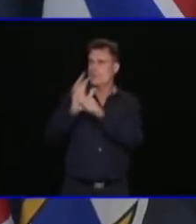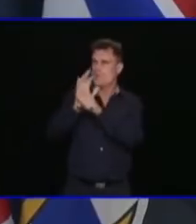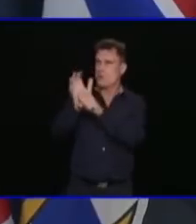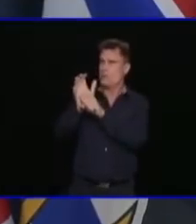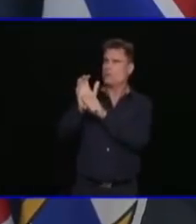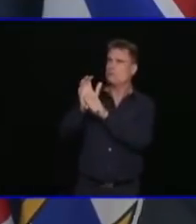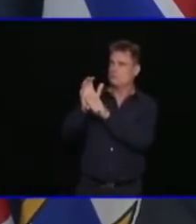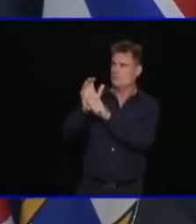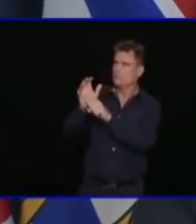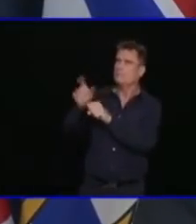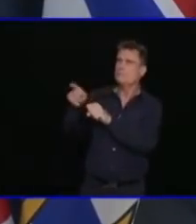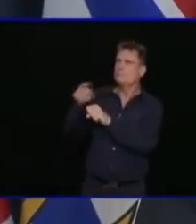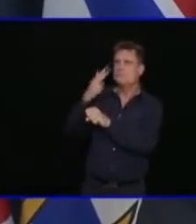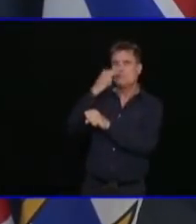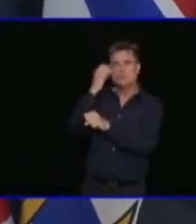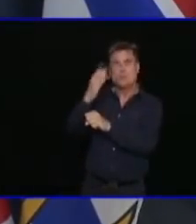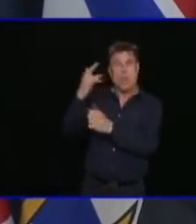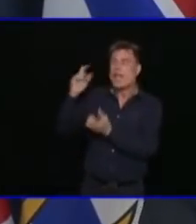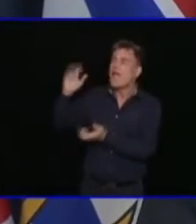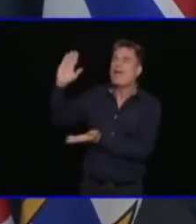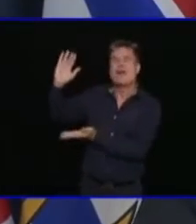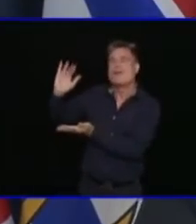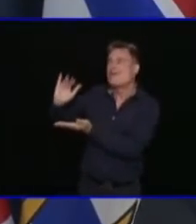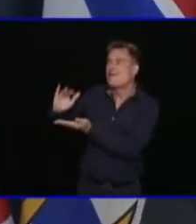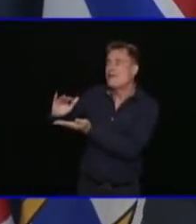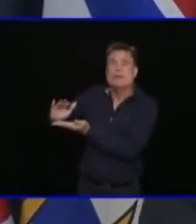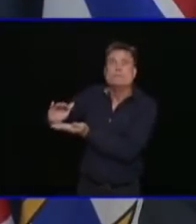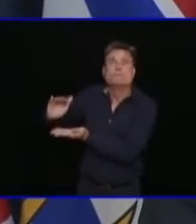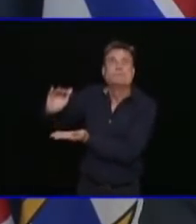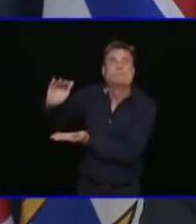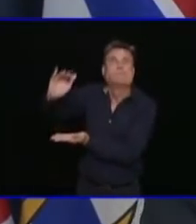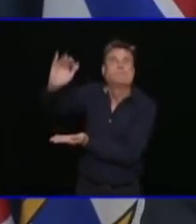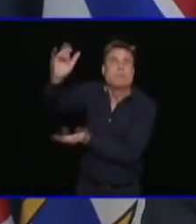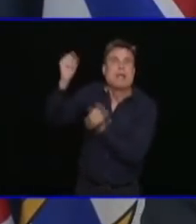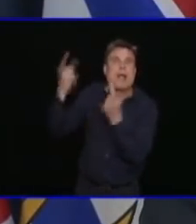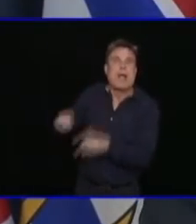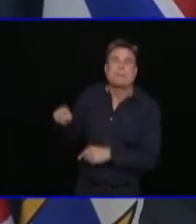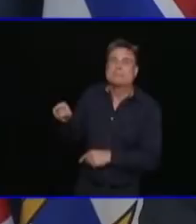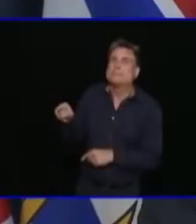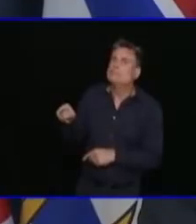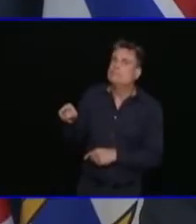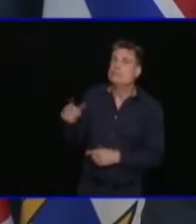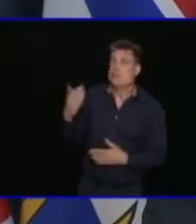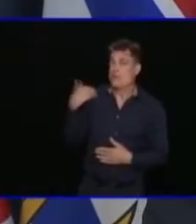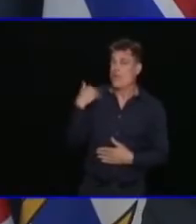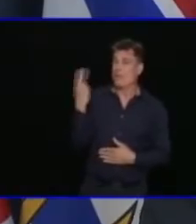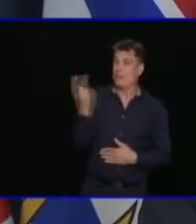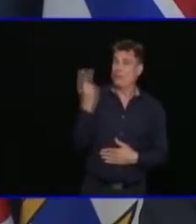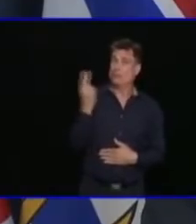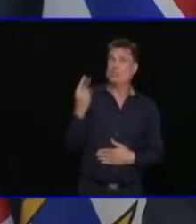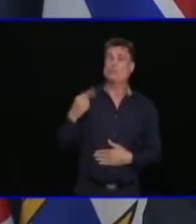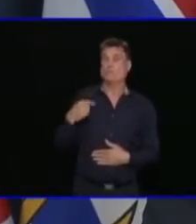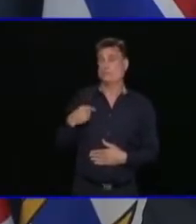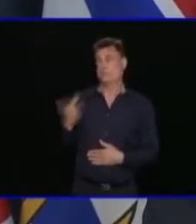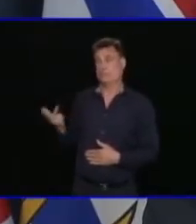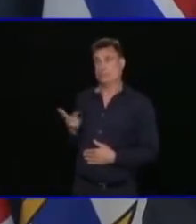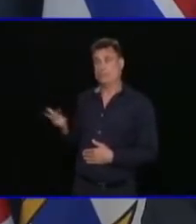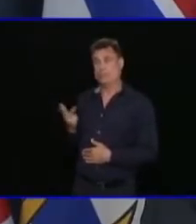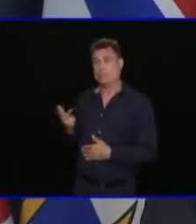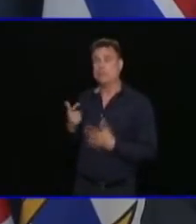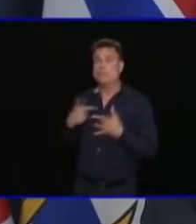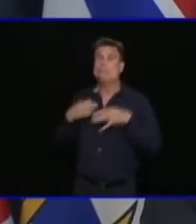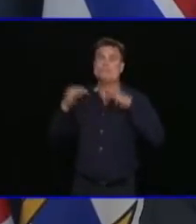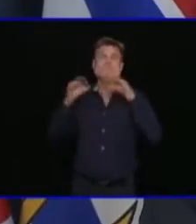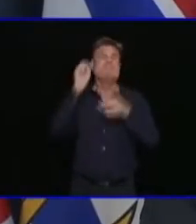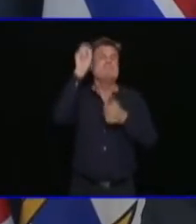in a pandemic. Last Thursday, Dr. Henry, Dr. Skoronsky, and I held a news conference to discuss BC's serology report. The study